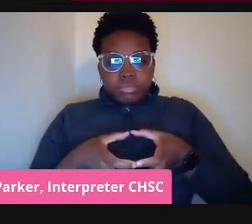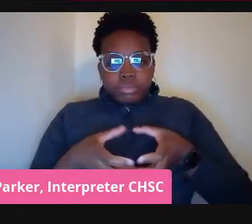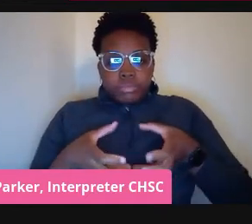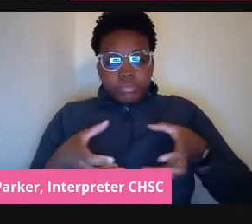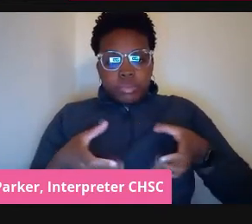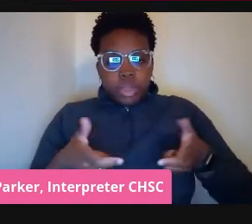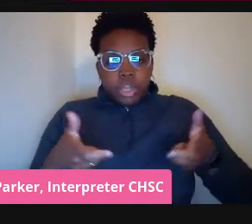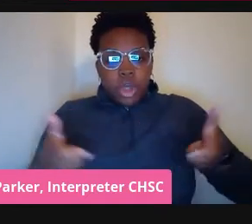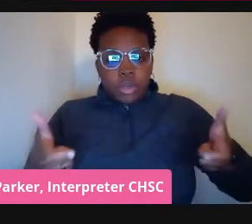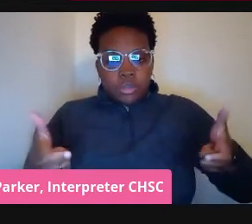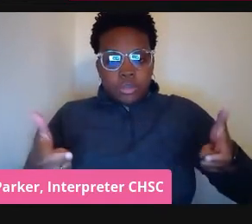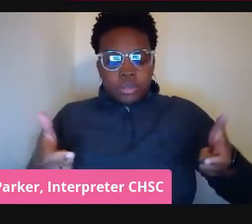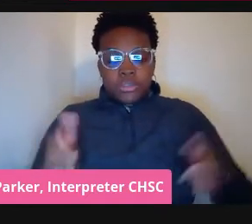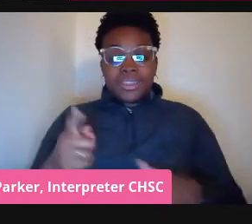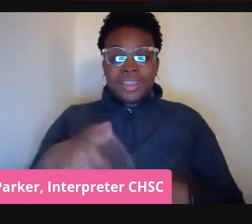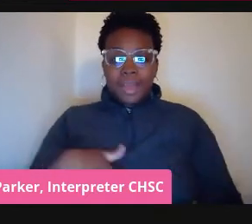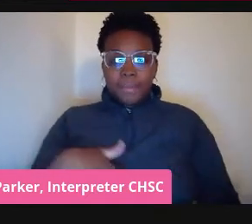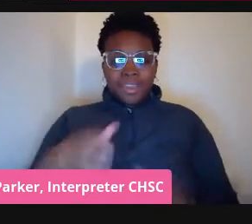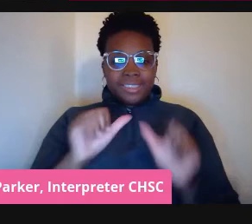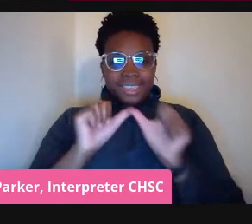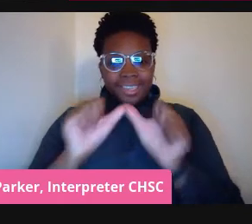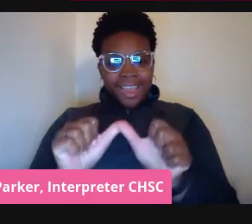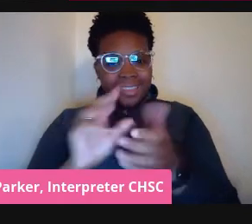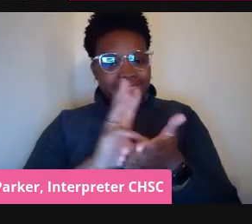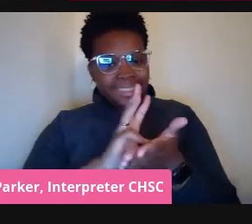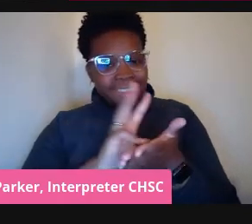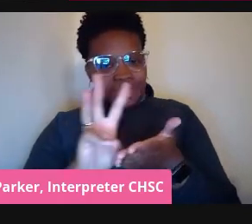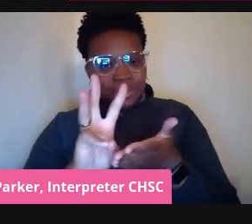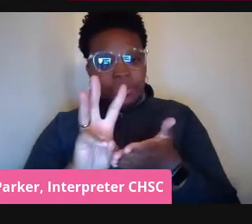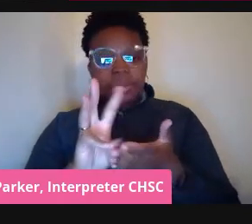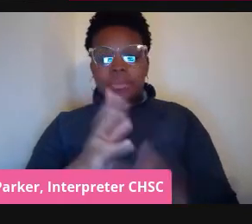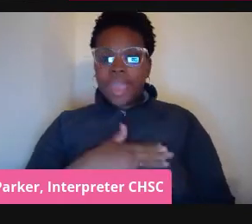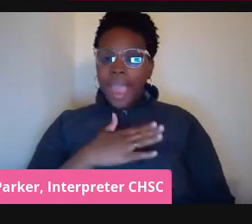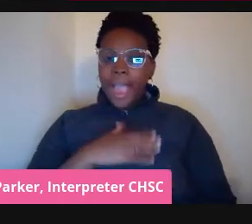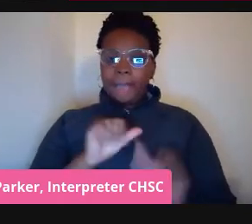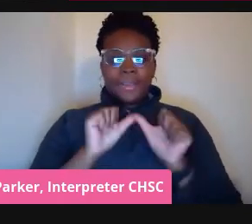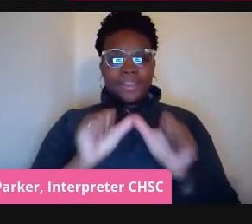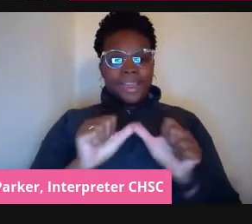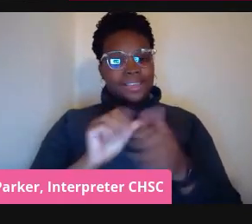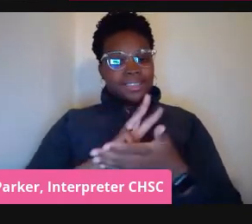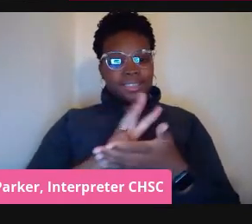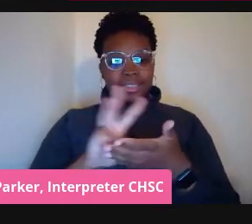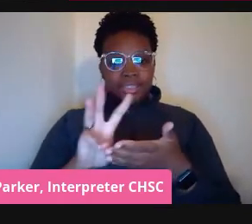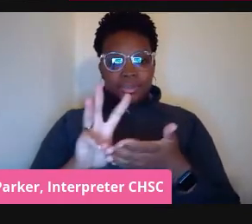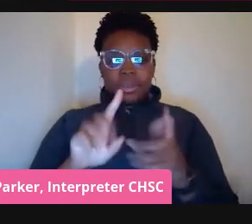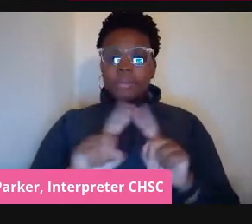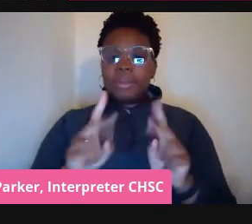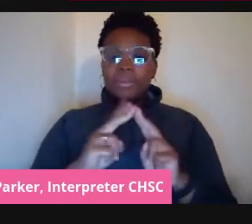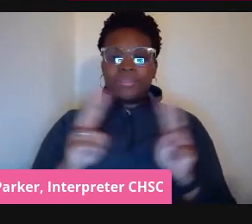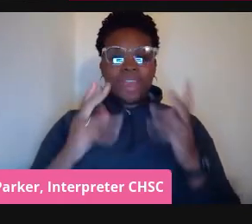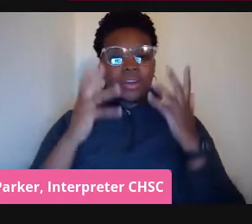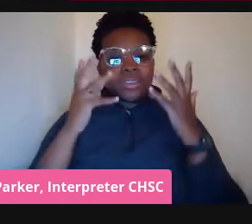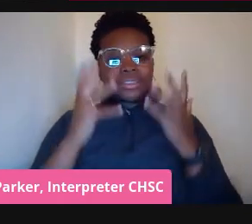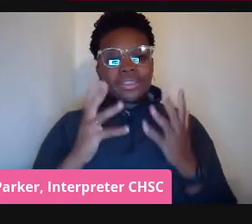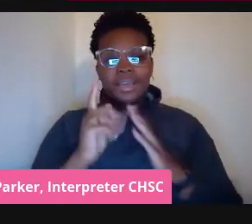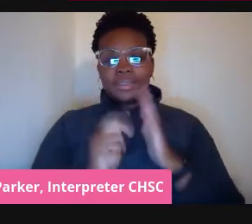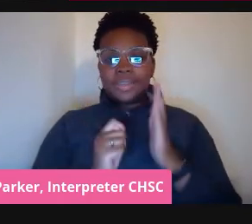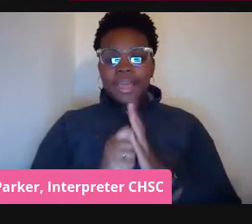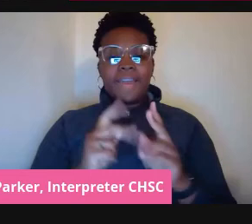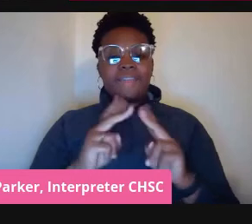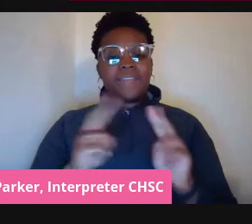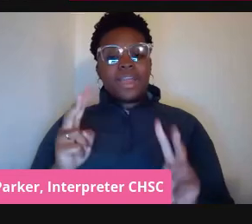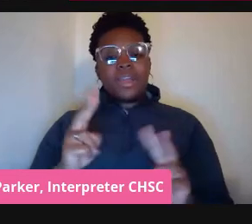pregnancy lasted about 6 weeks. So we were really happy that it lasted that long, but it was very sad time, very